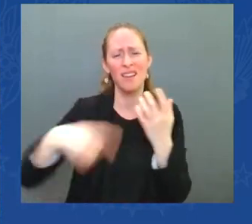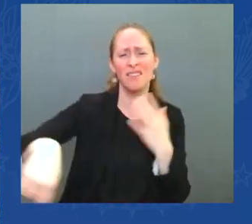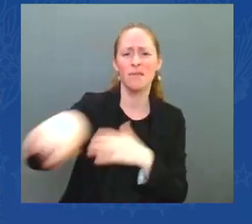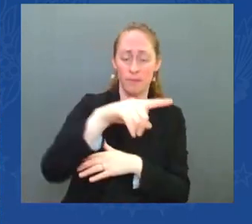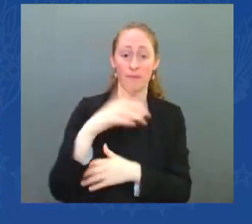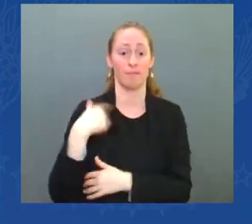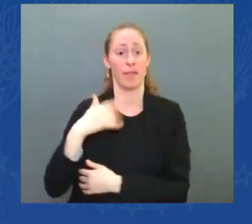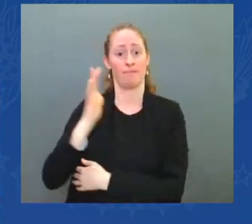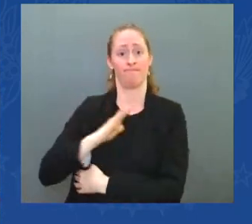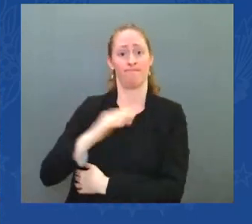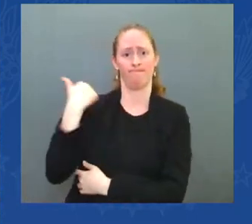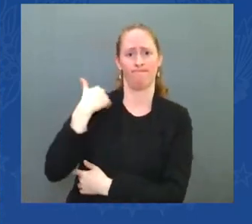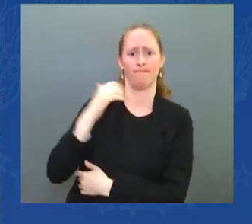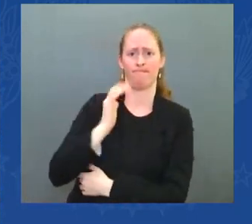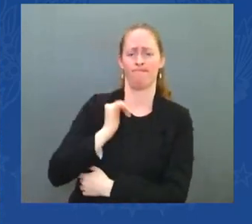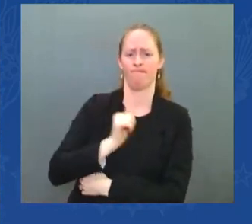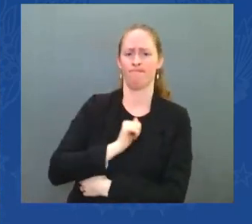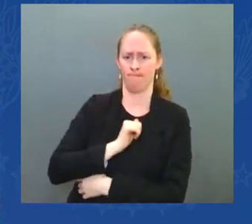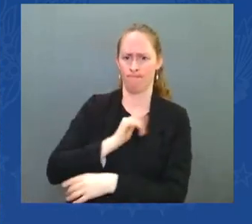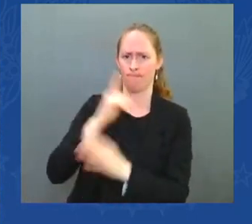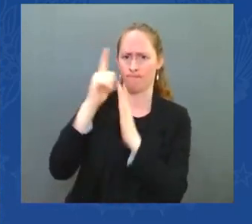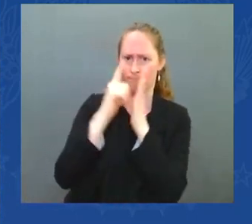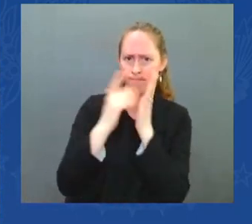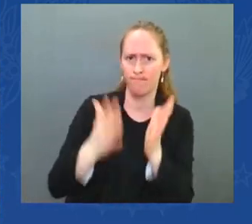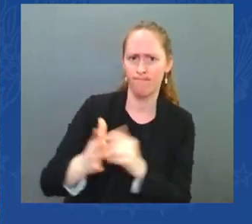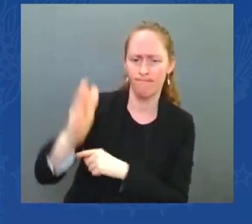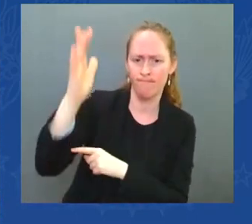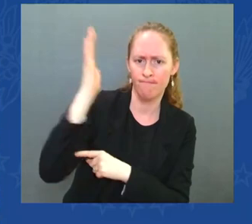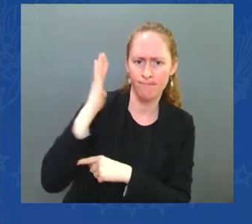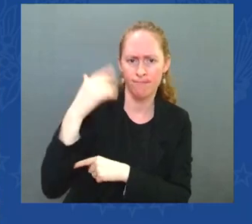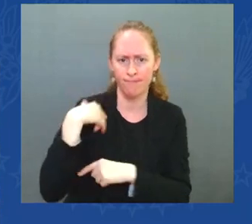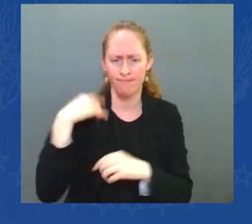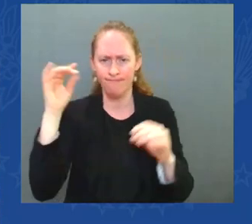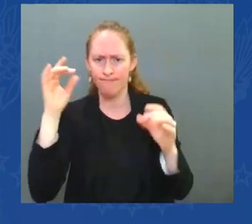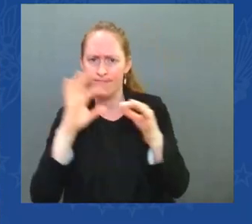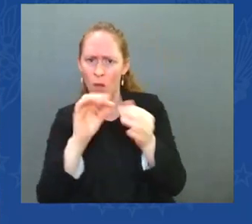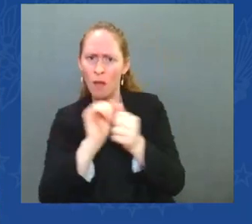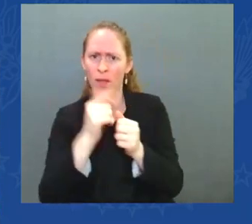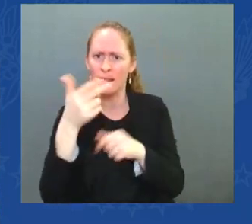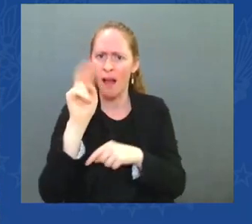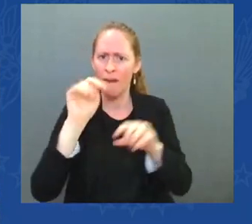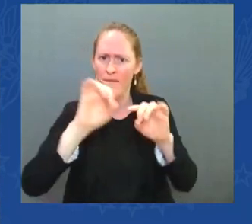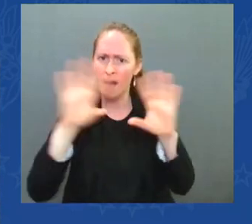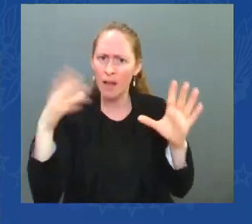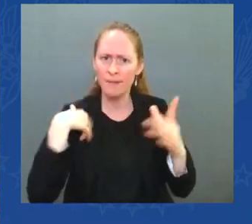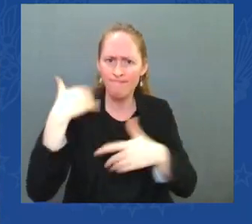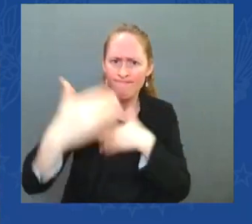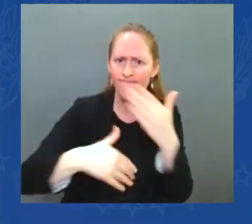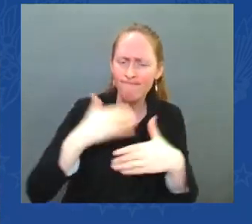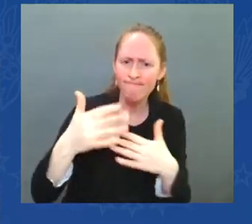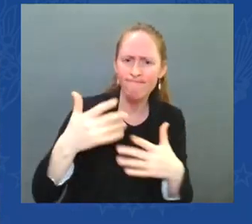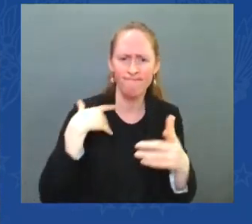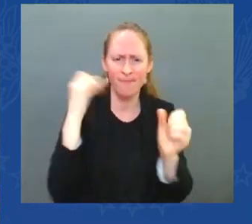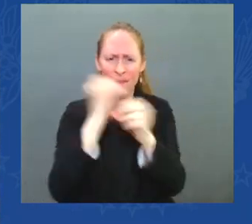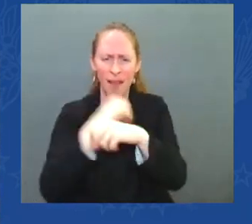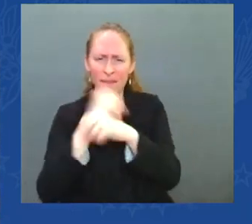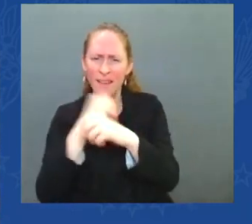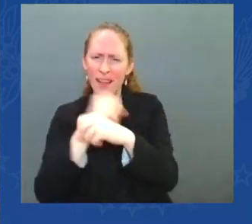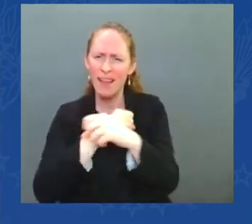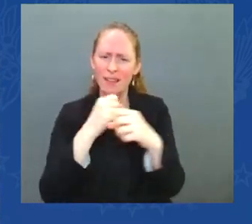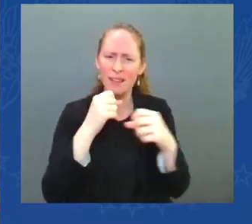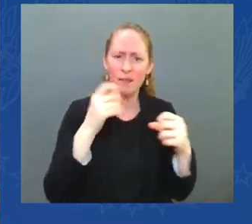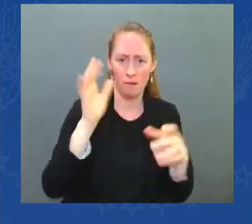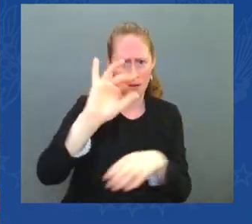knew even after a successful prosecution, the hurt and the loss and